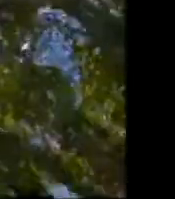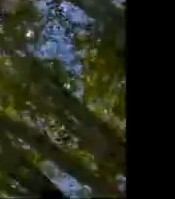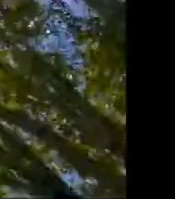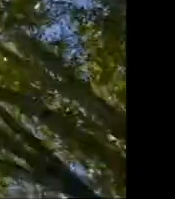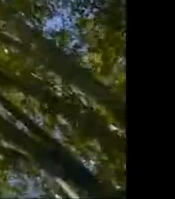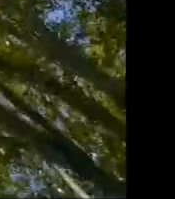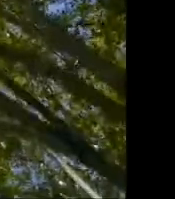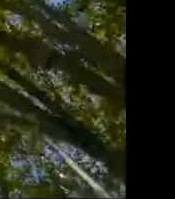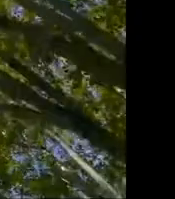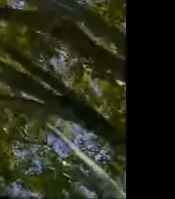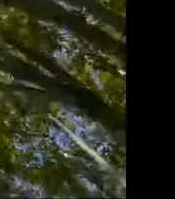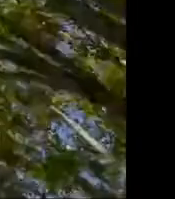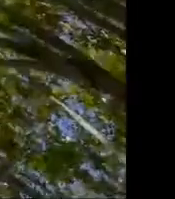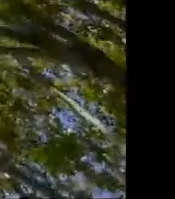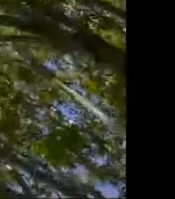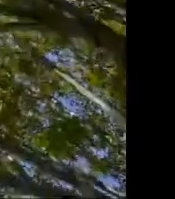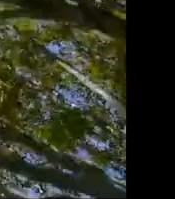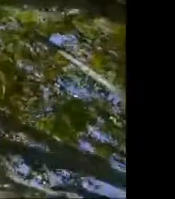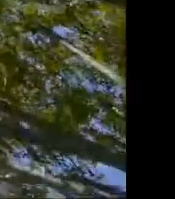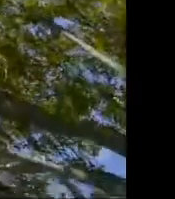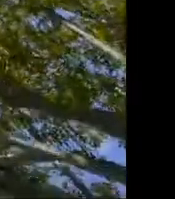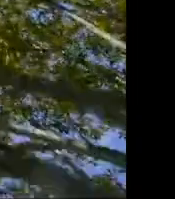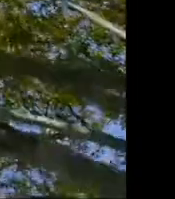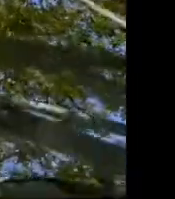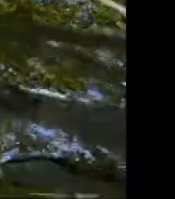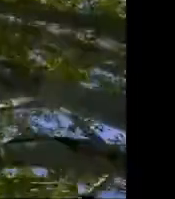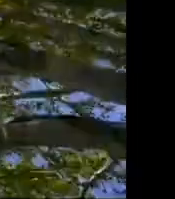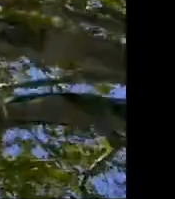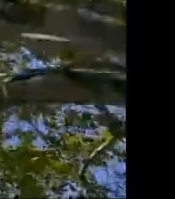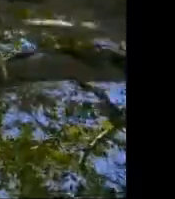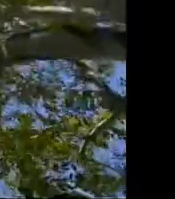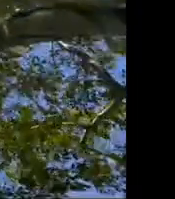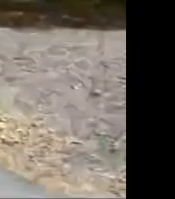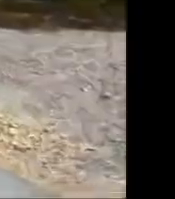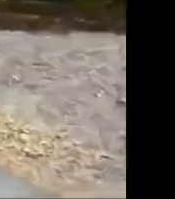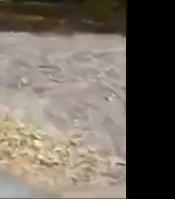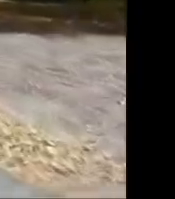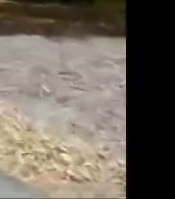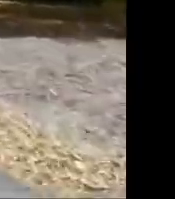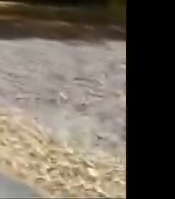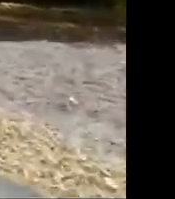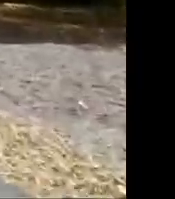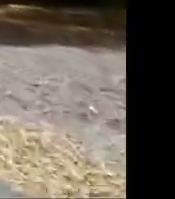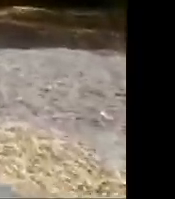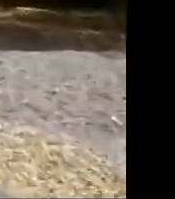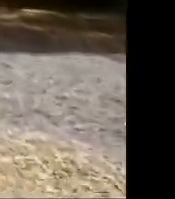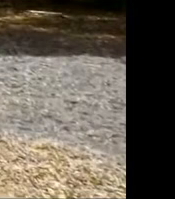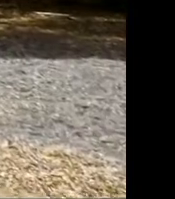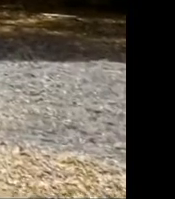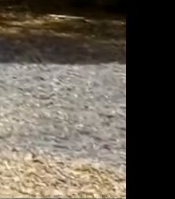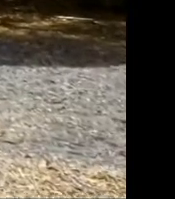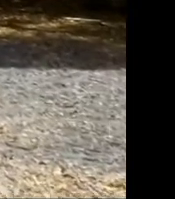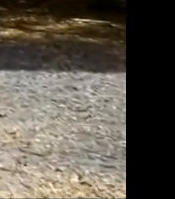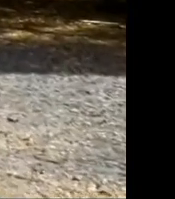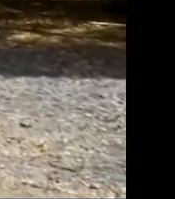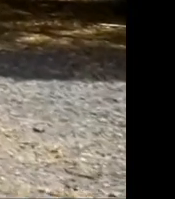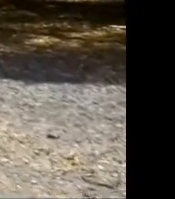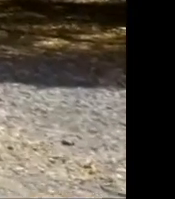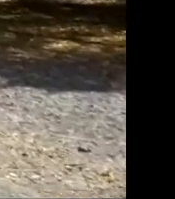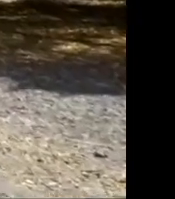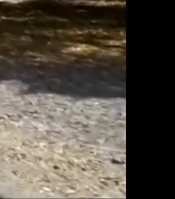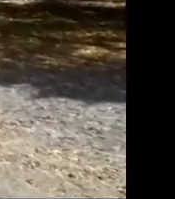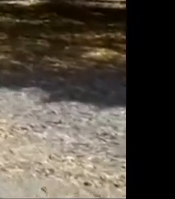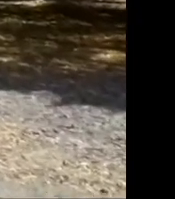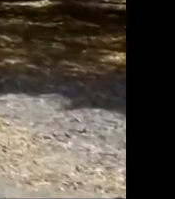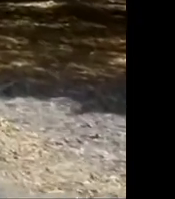passed quickly, and soon enough, it was summer. I remember talking to old high school classmates and proudly saying I was at Cuesta. I no longer felt stigmatized by the